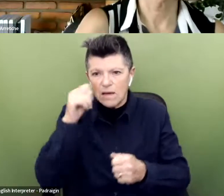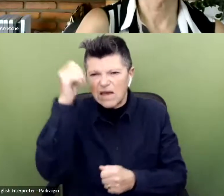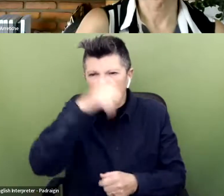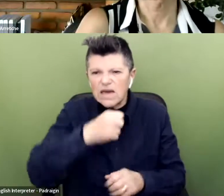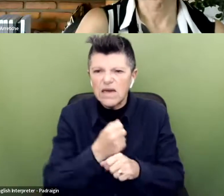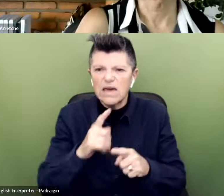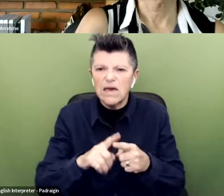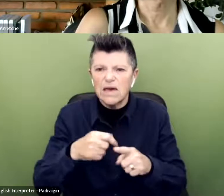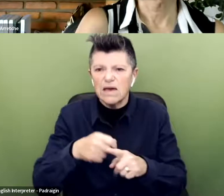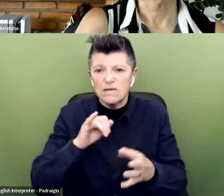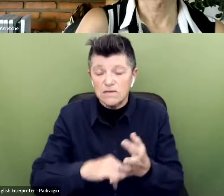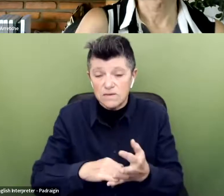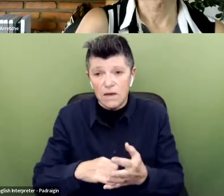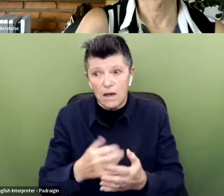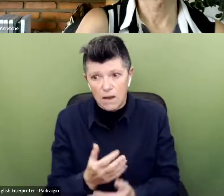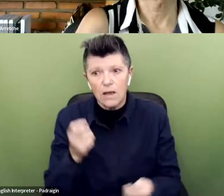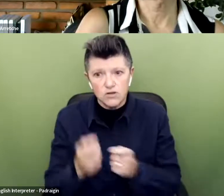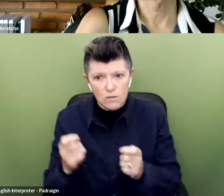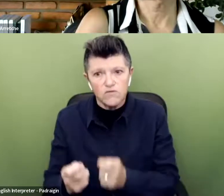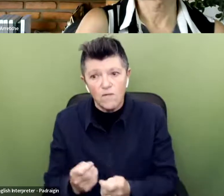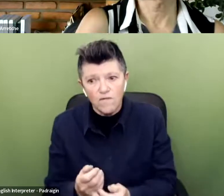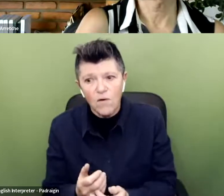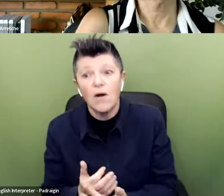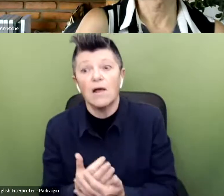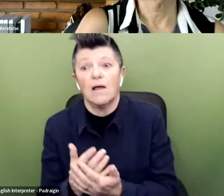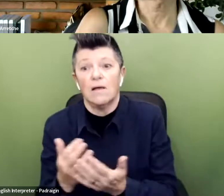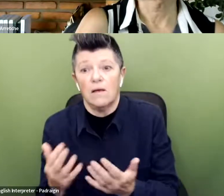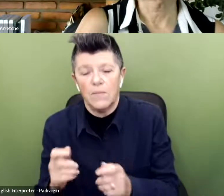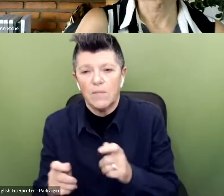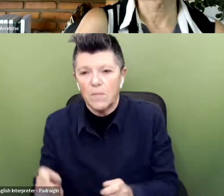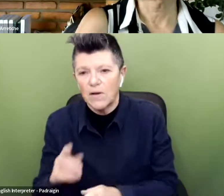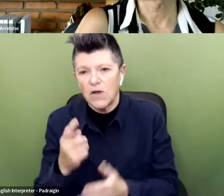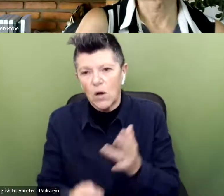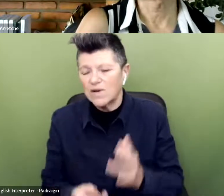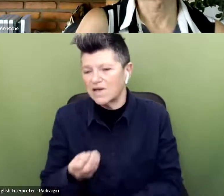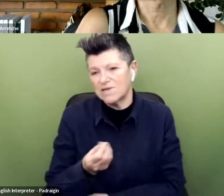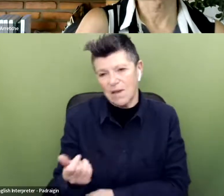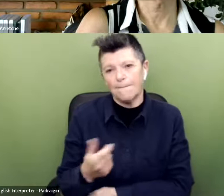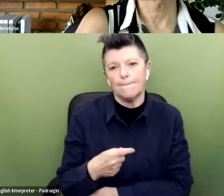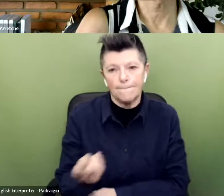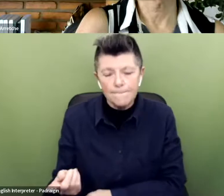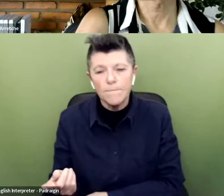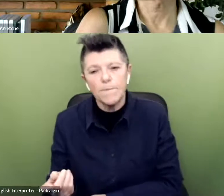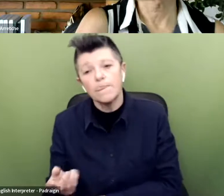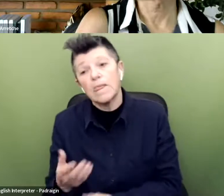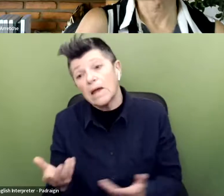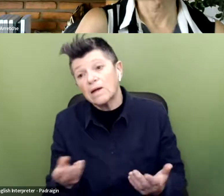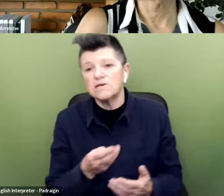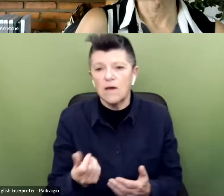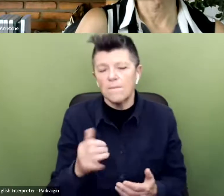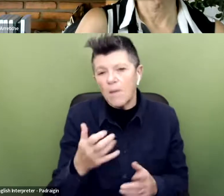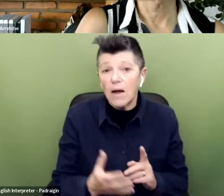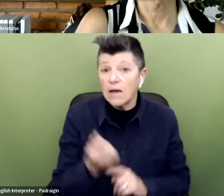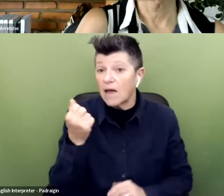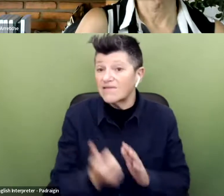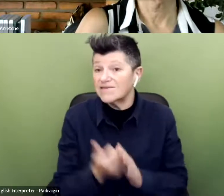but only some people leapfrog, and some people might get the skills, and it might be that